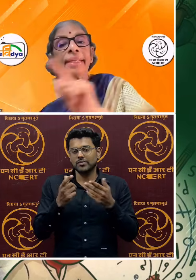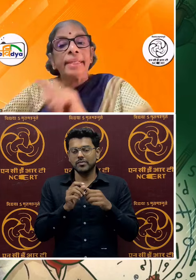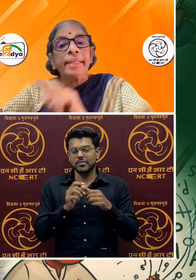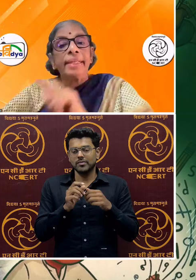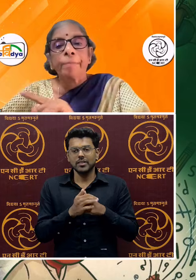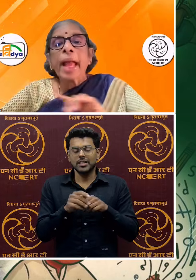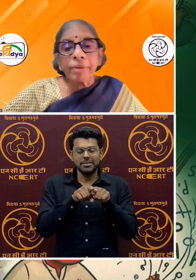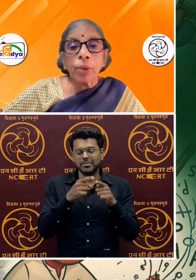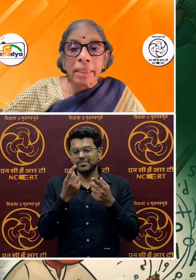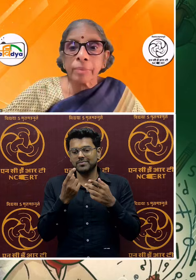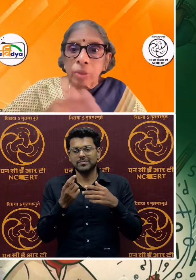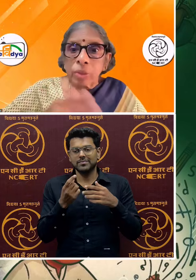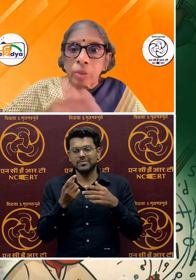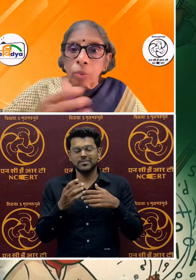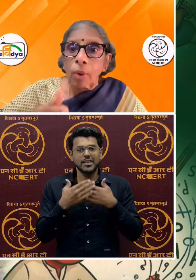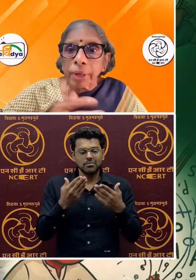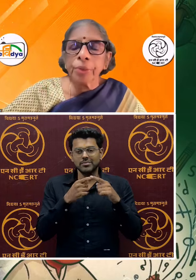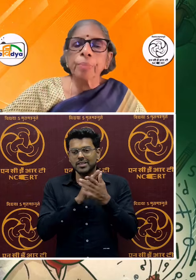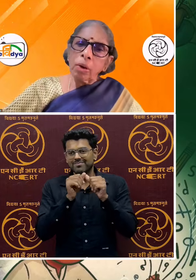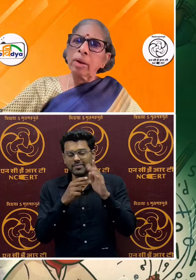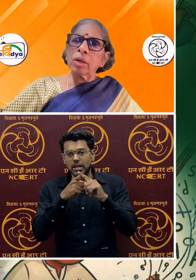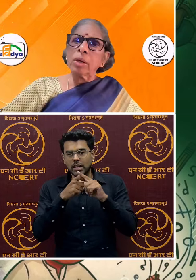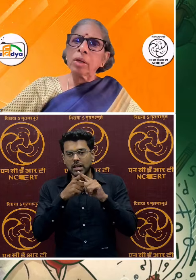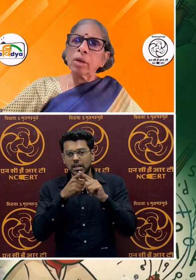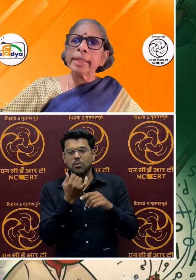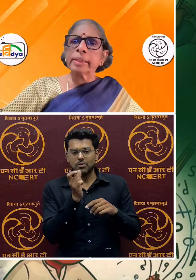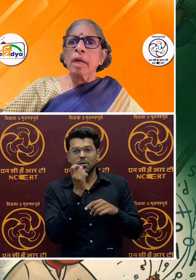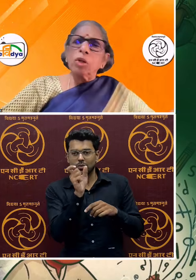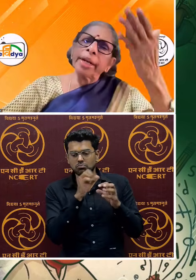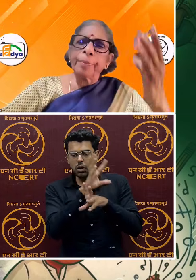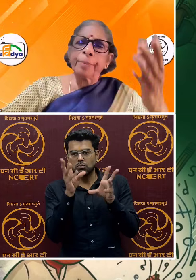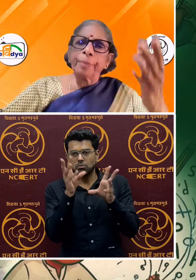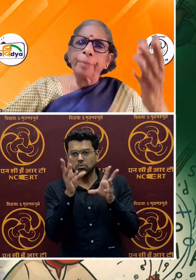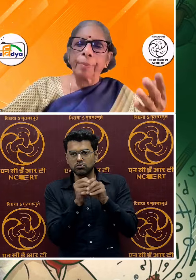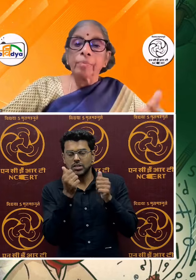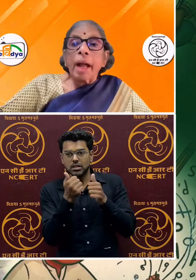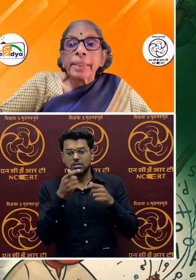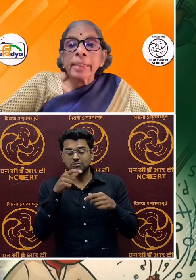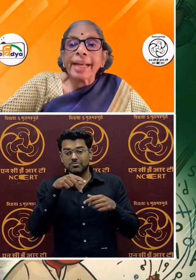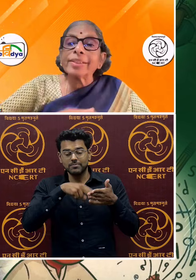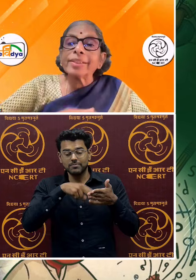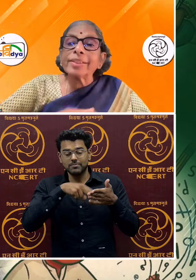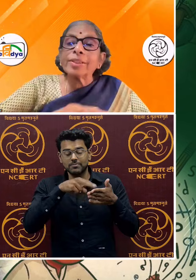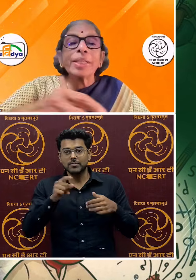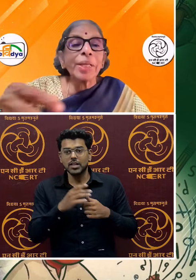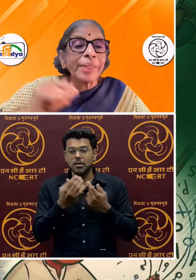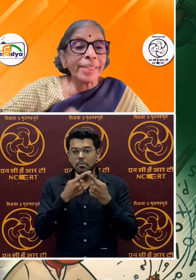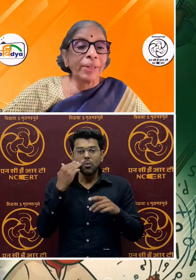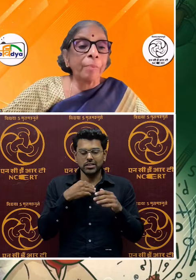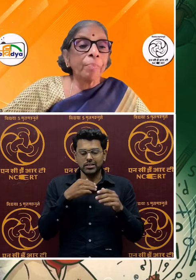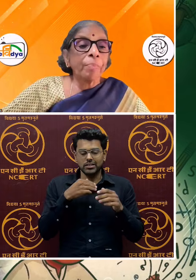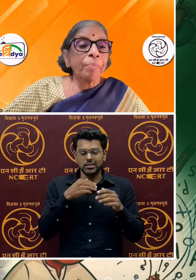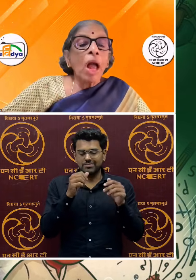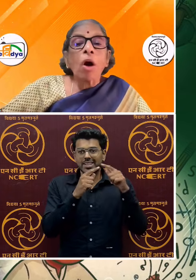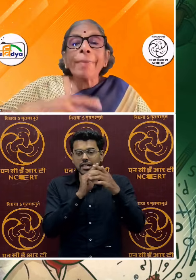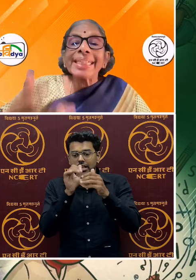writes TIEM. And when you ask him, you say, what did you do? No, I got all the letters. You read it properly. But then the child doesn't know the sequence is